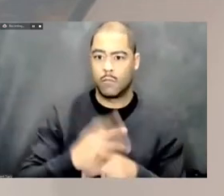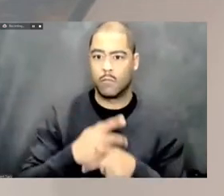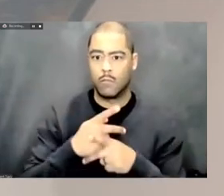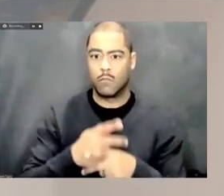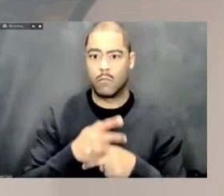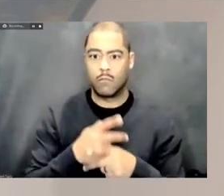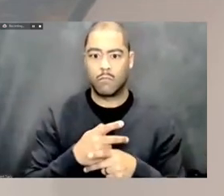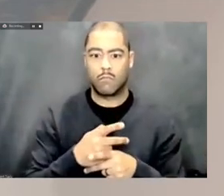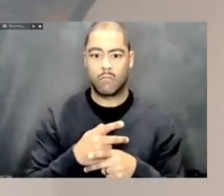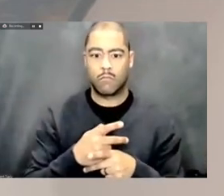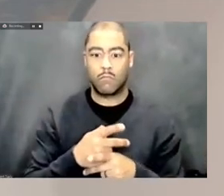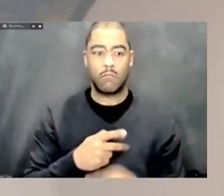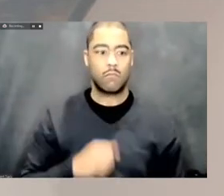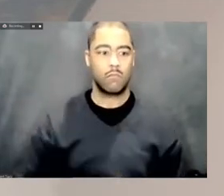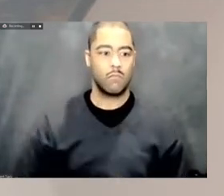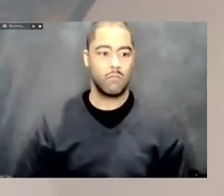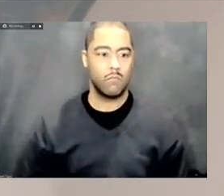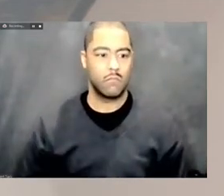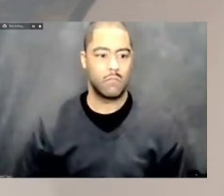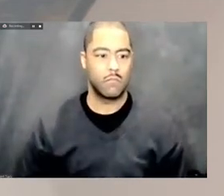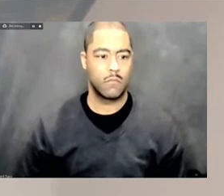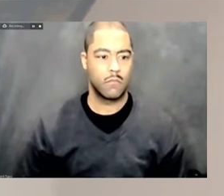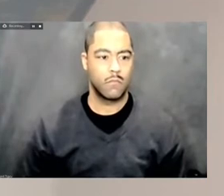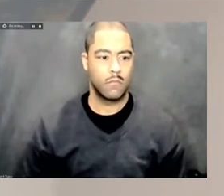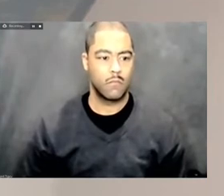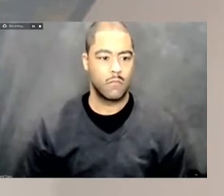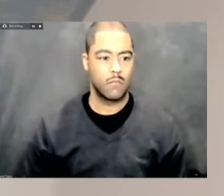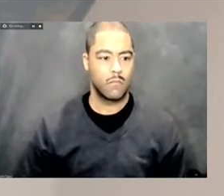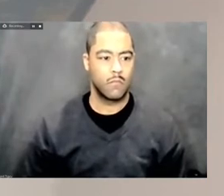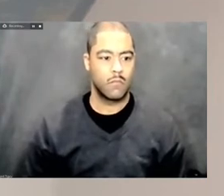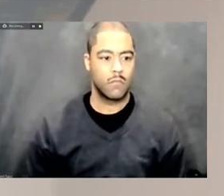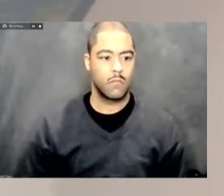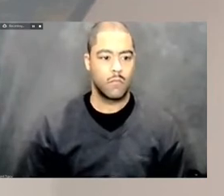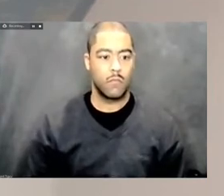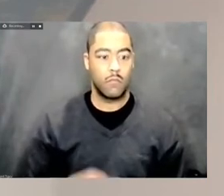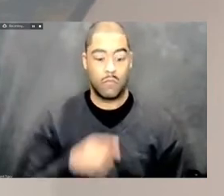It's not our fault you were born wearing a gang color.